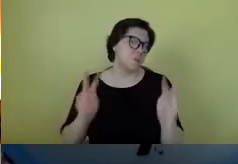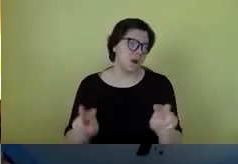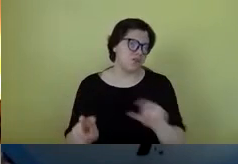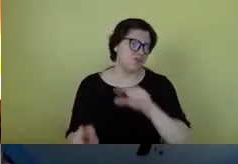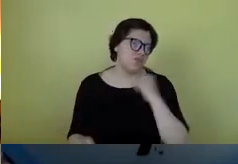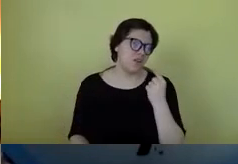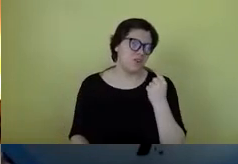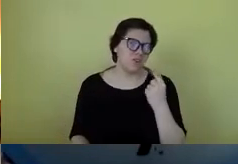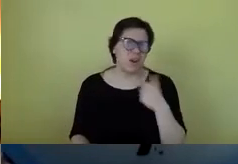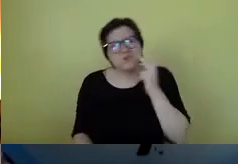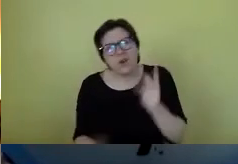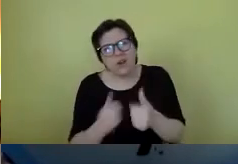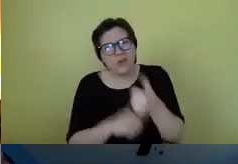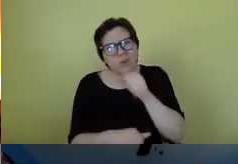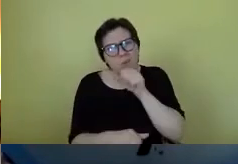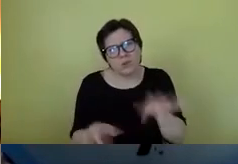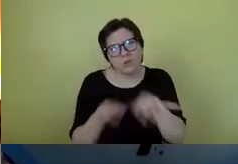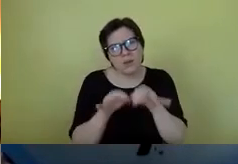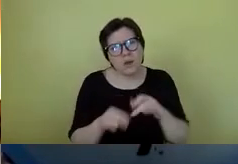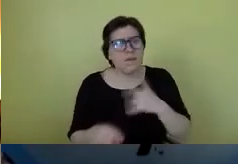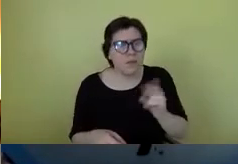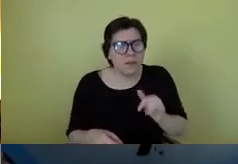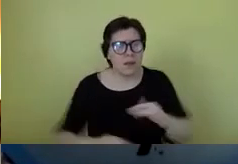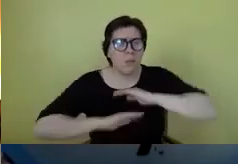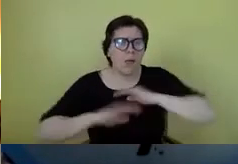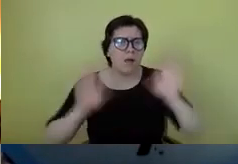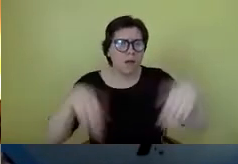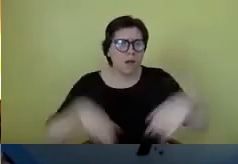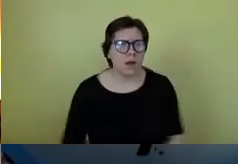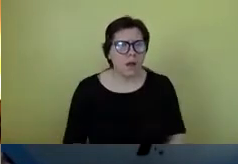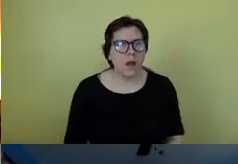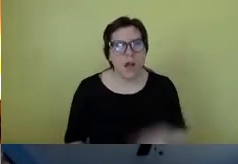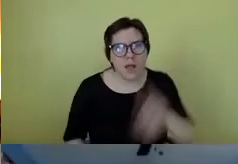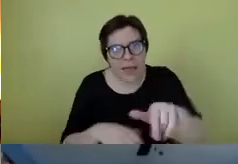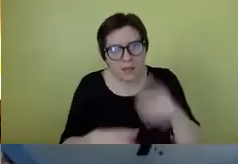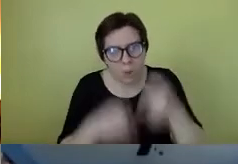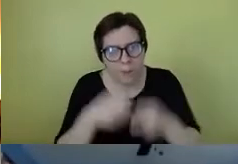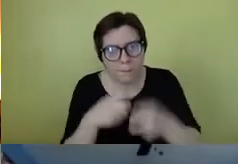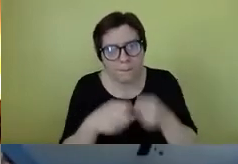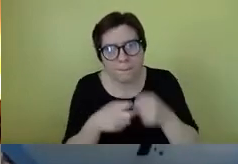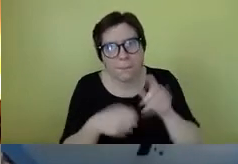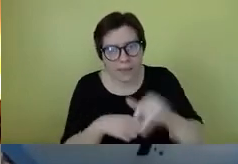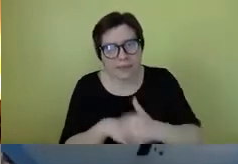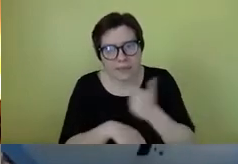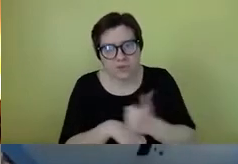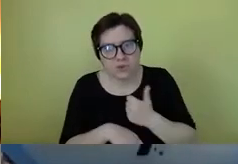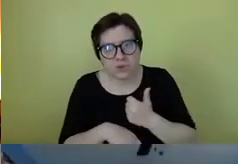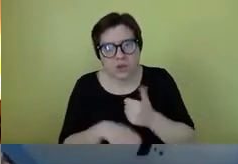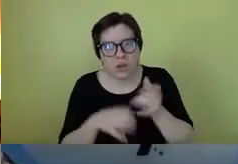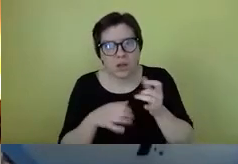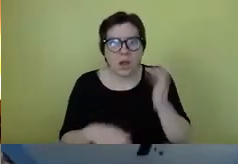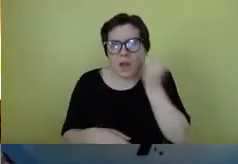I saw the Archbishop on Mass and I feel like I went to Mass, we're in dangerous trouble. Because all